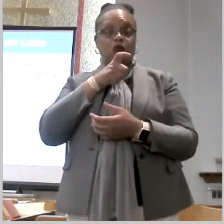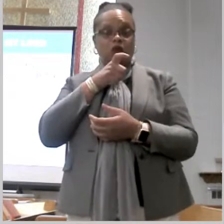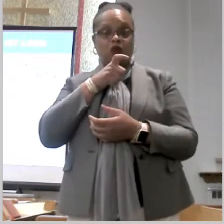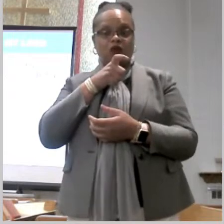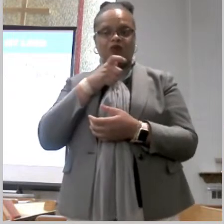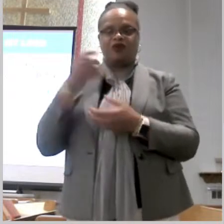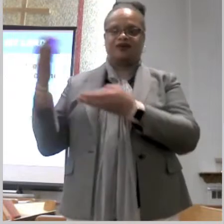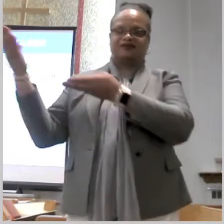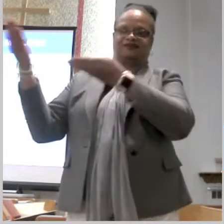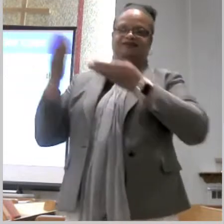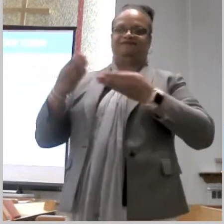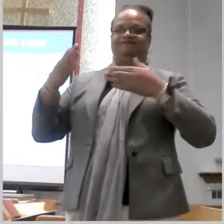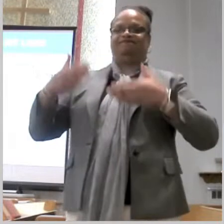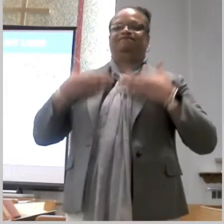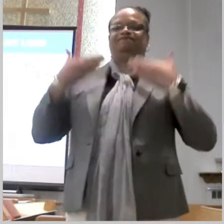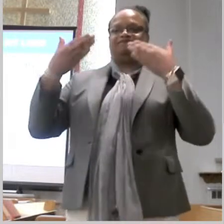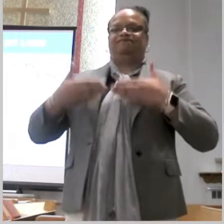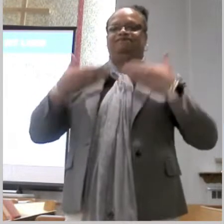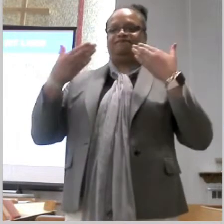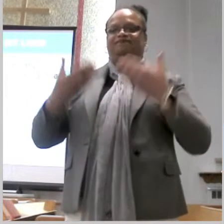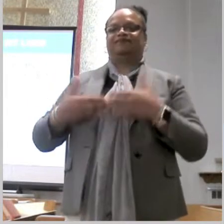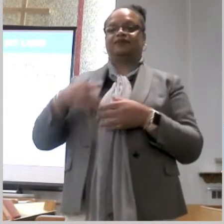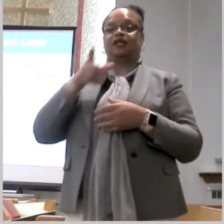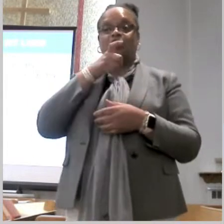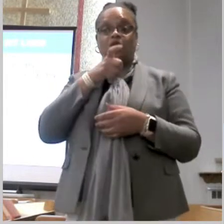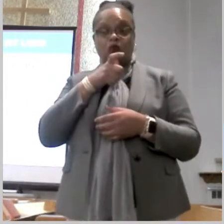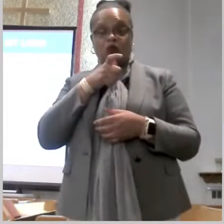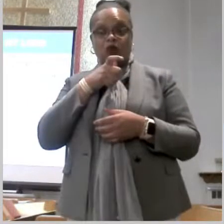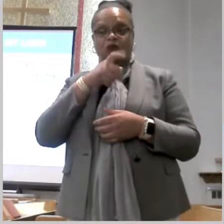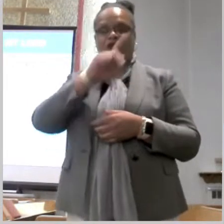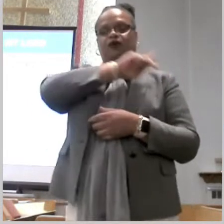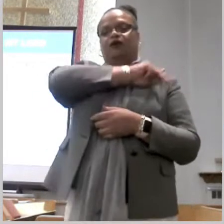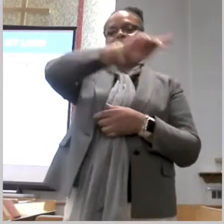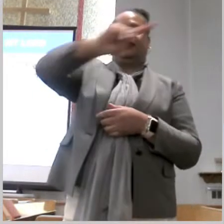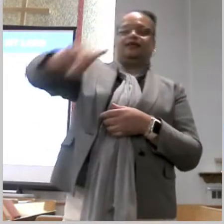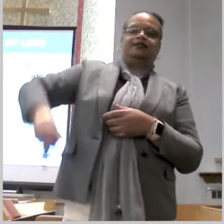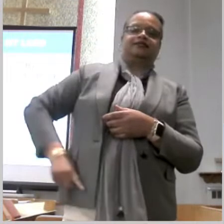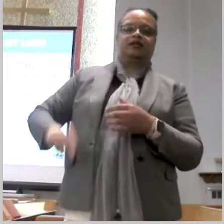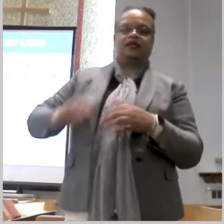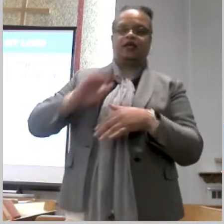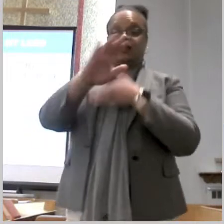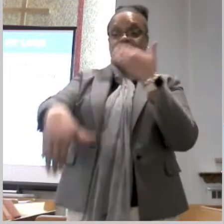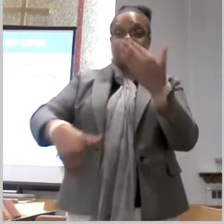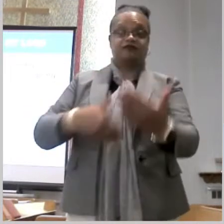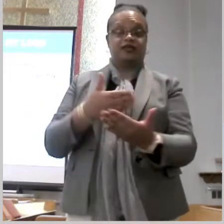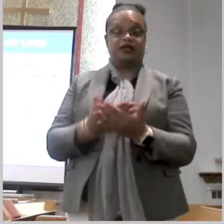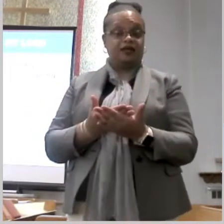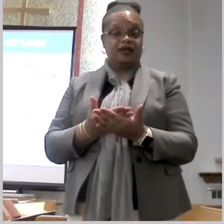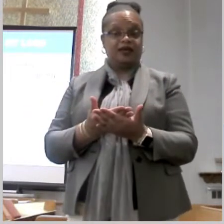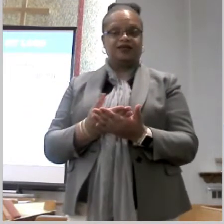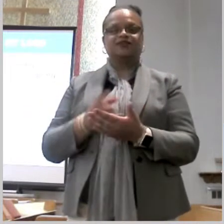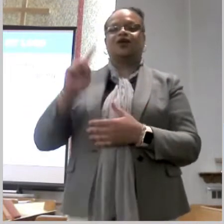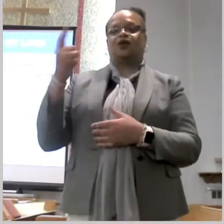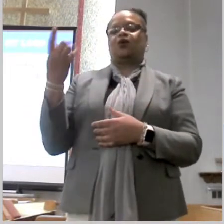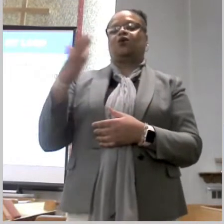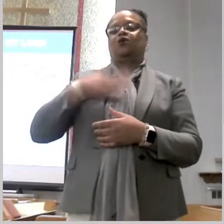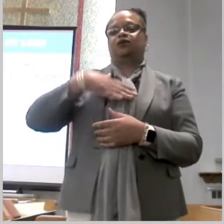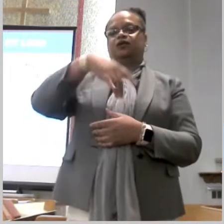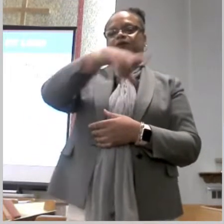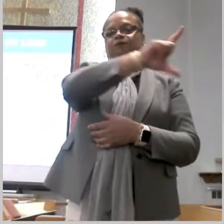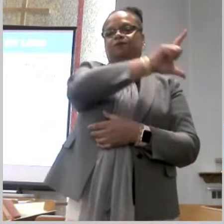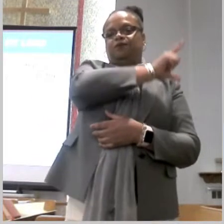me who made the joy bells ring. Tell me who is the King of